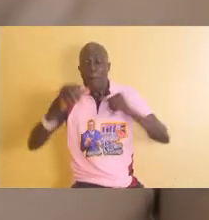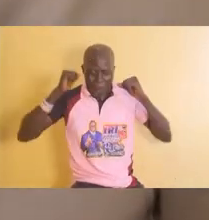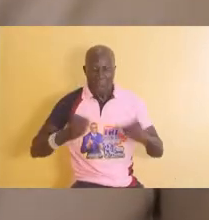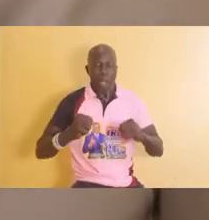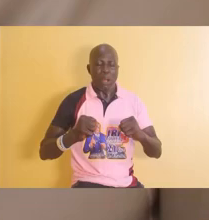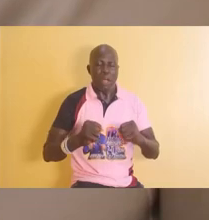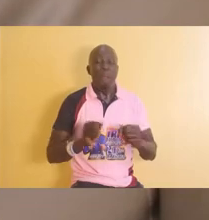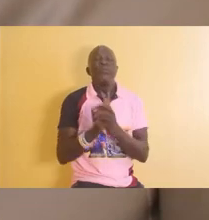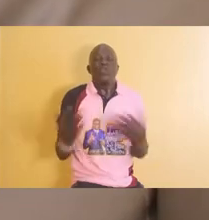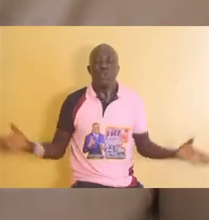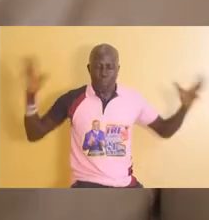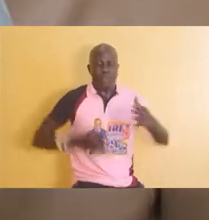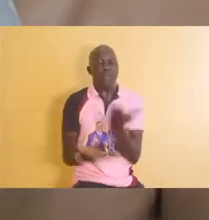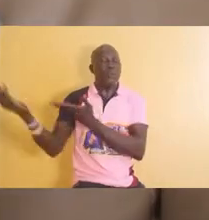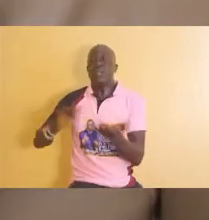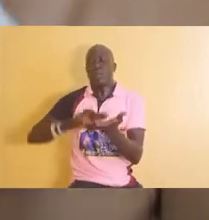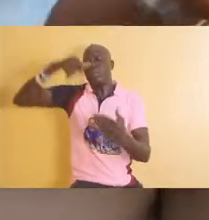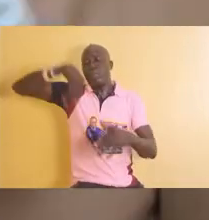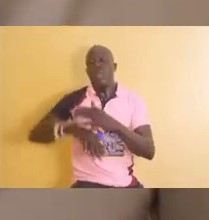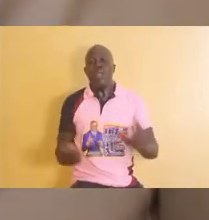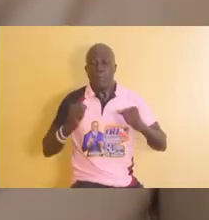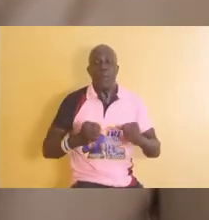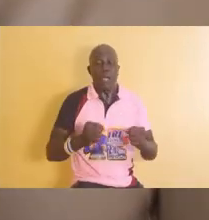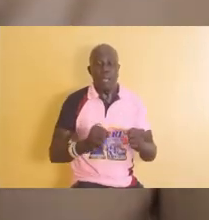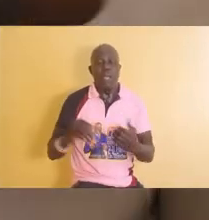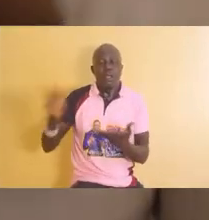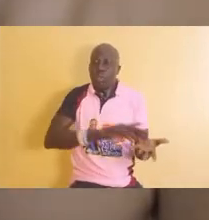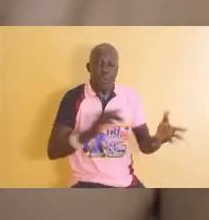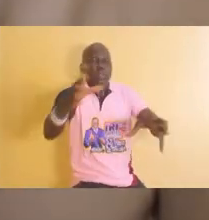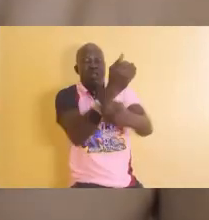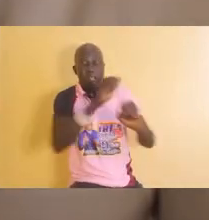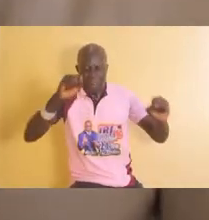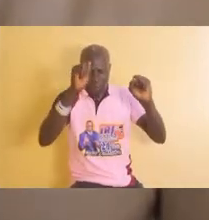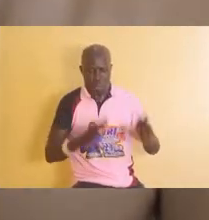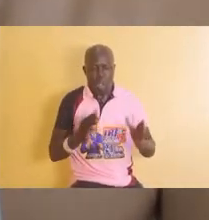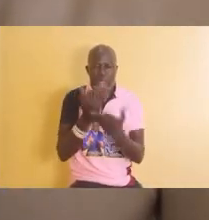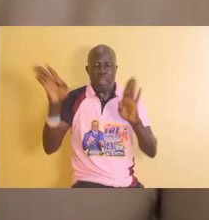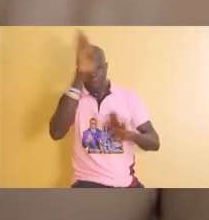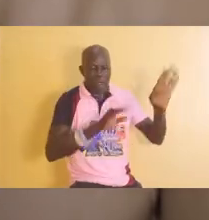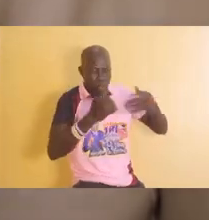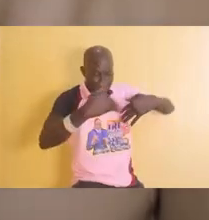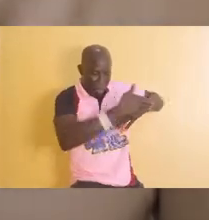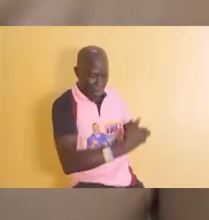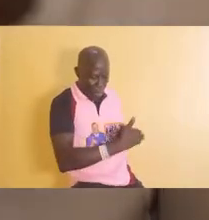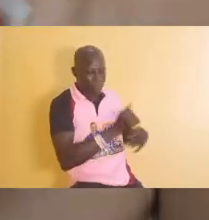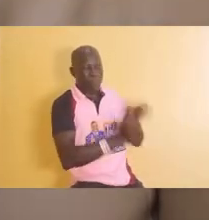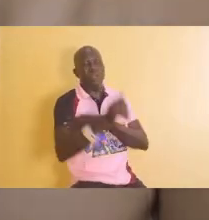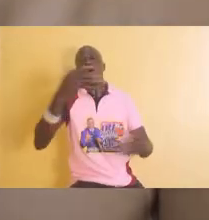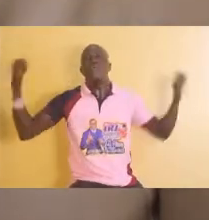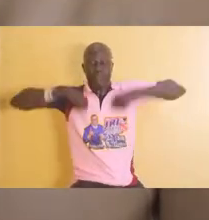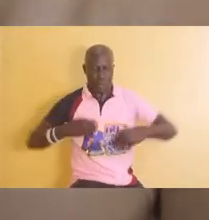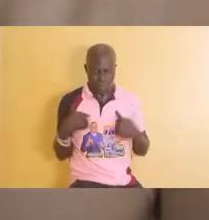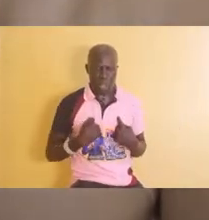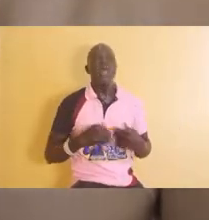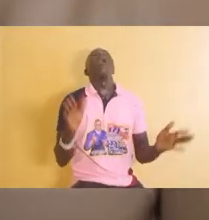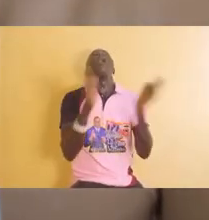agbara ko gogo e yan jade africa me go be agbara ko gba e niya lo mo ogun to sumo ni o lo be wo me